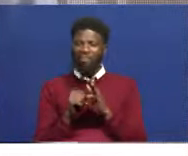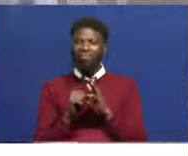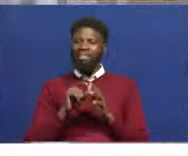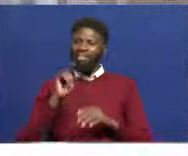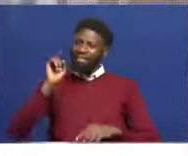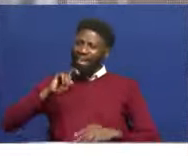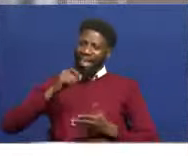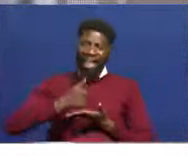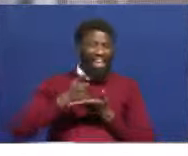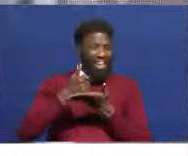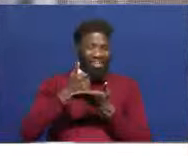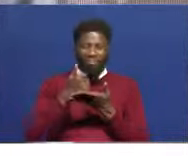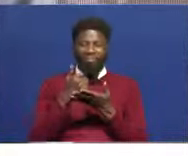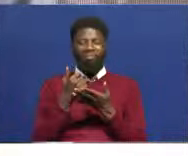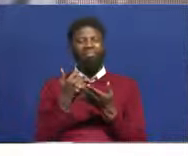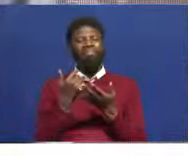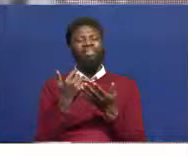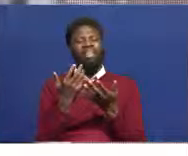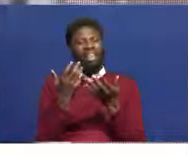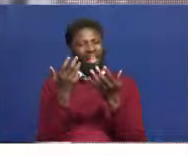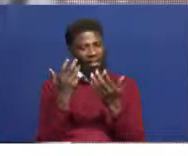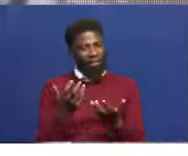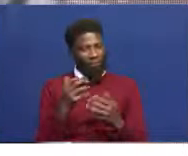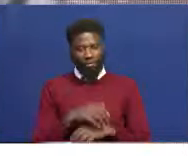More than 75% of our population